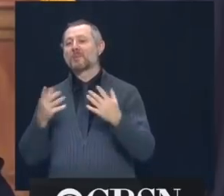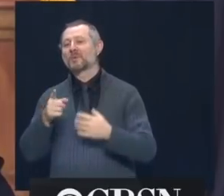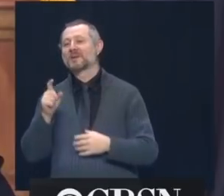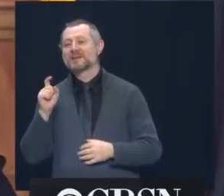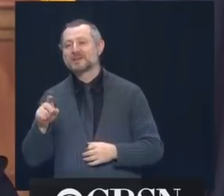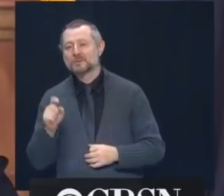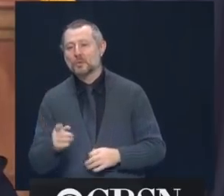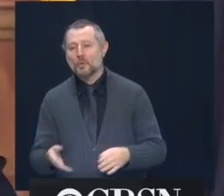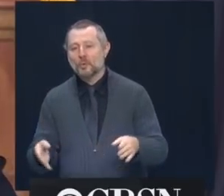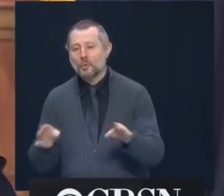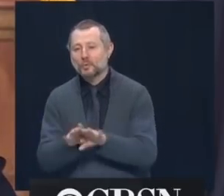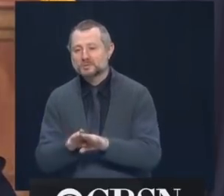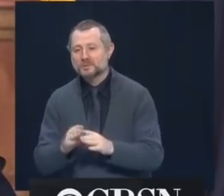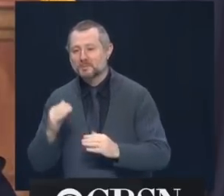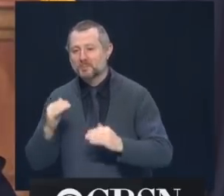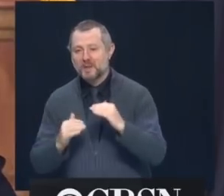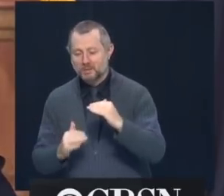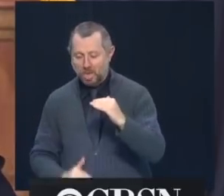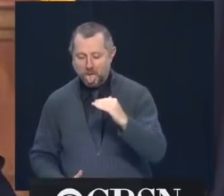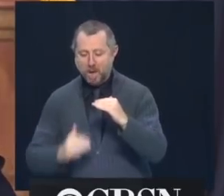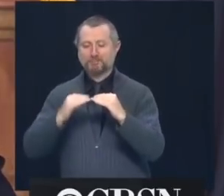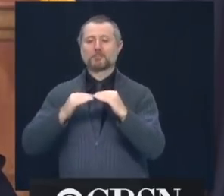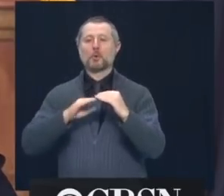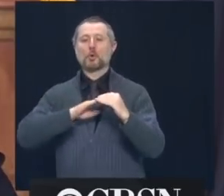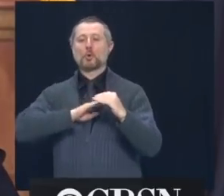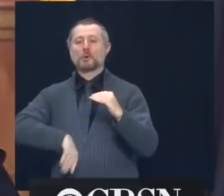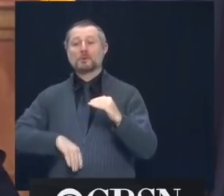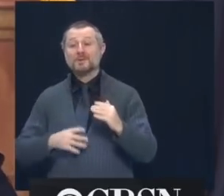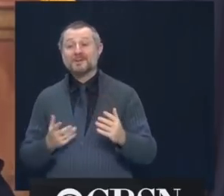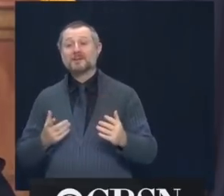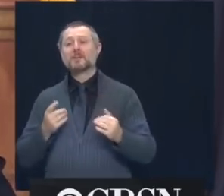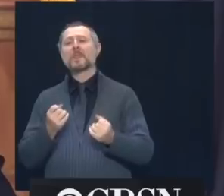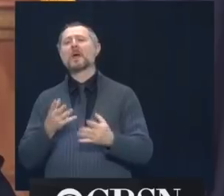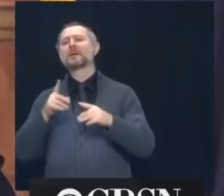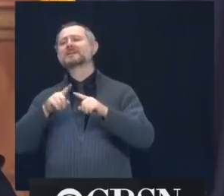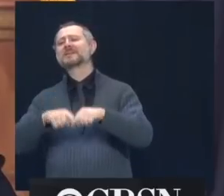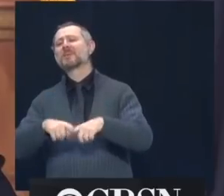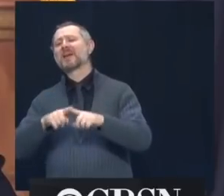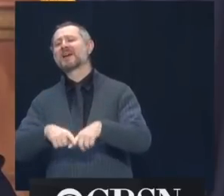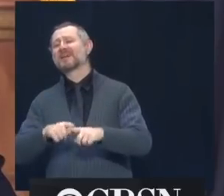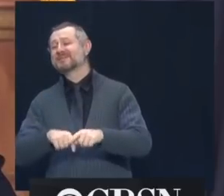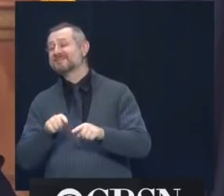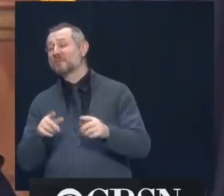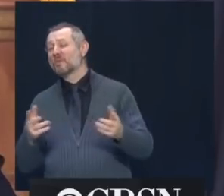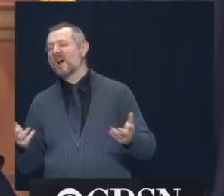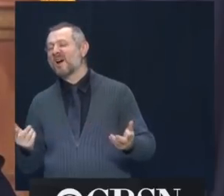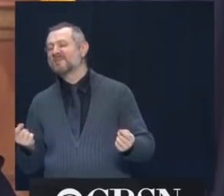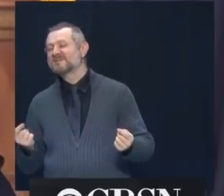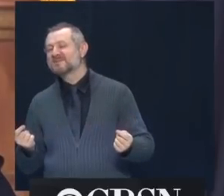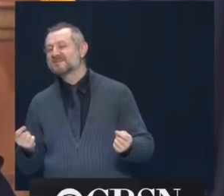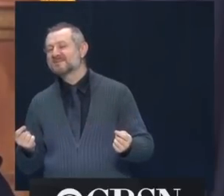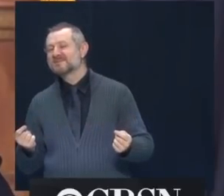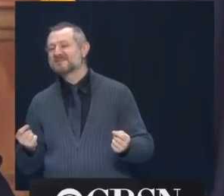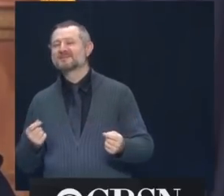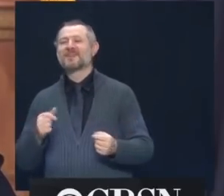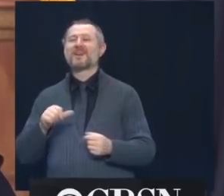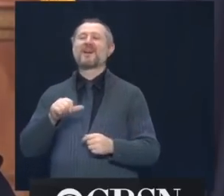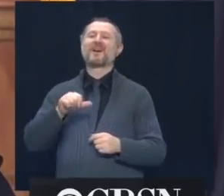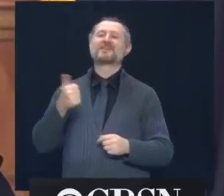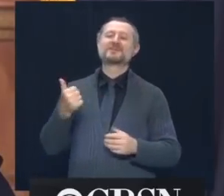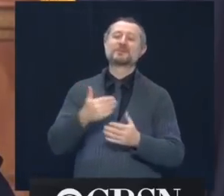budget? That then depends on the decisions in the rest of the budget.